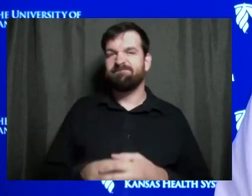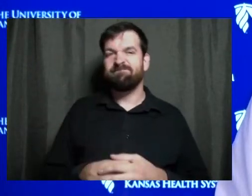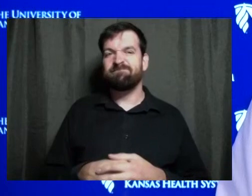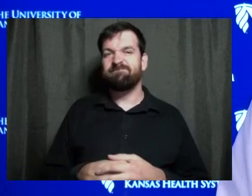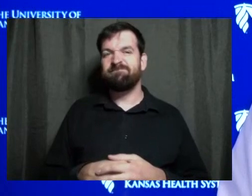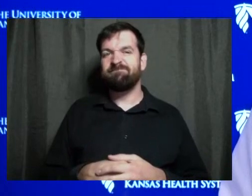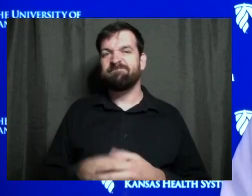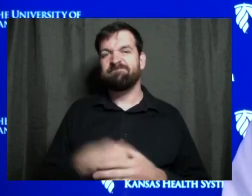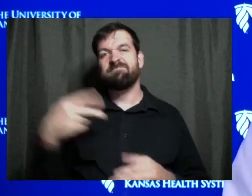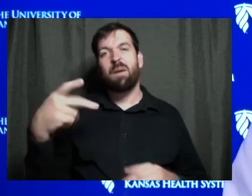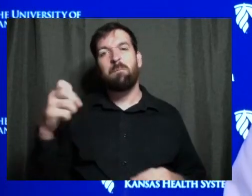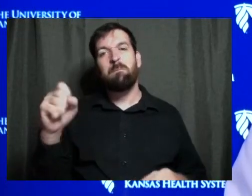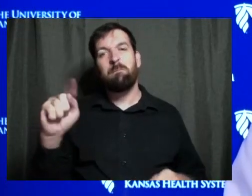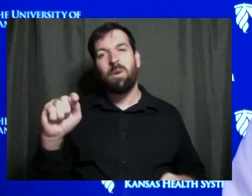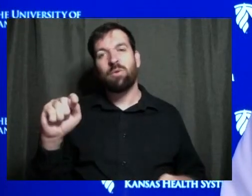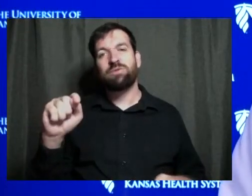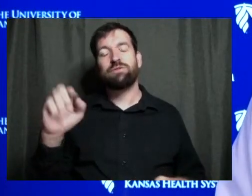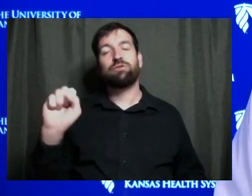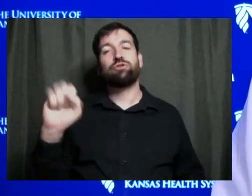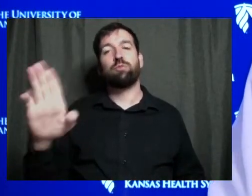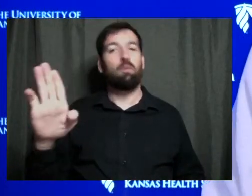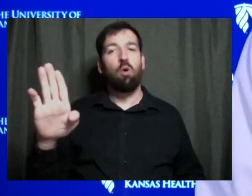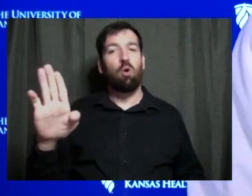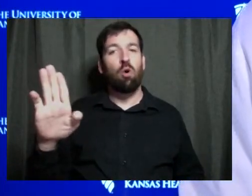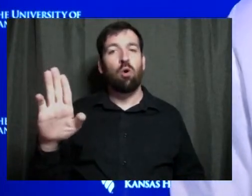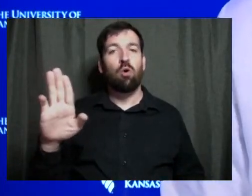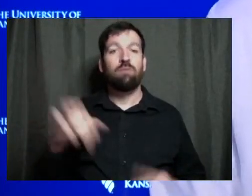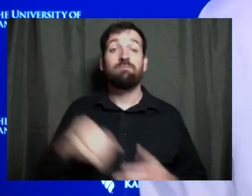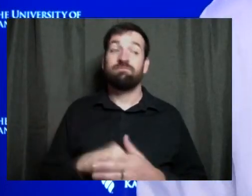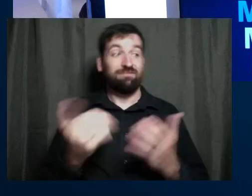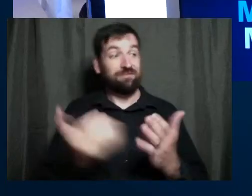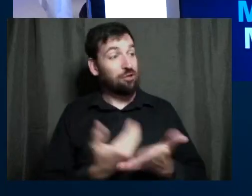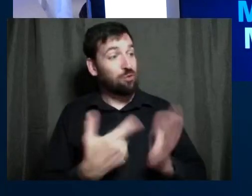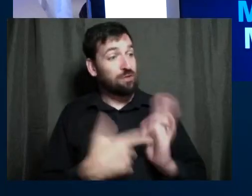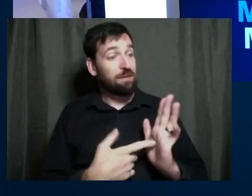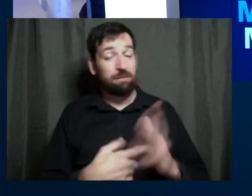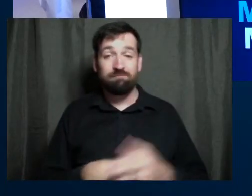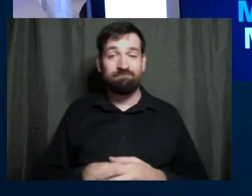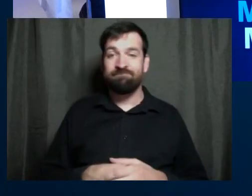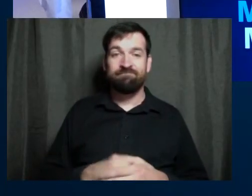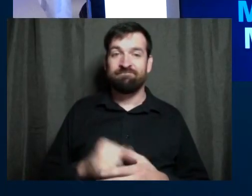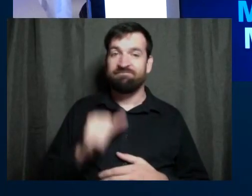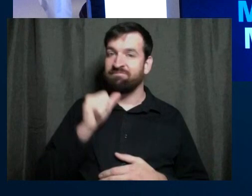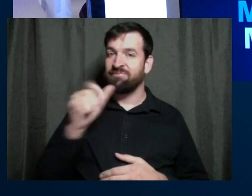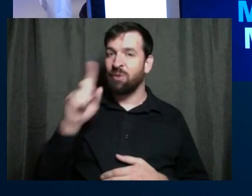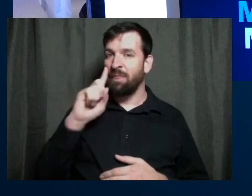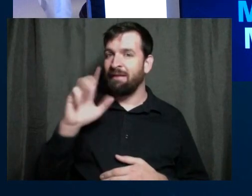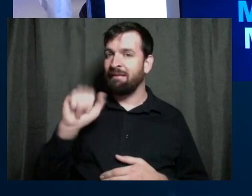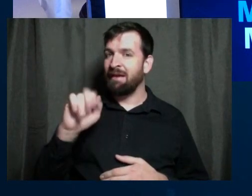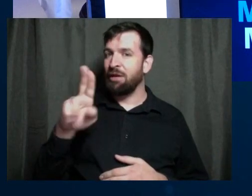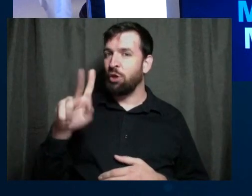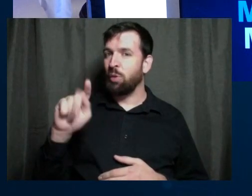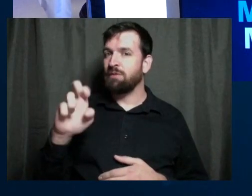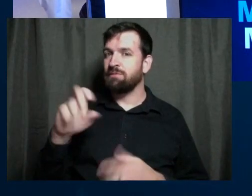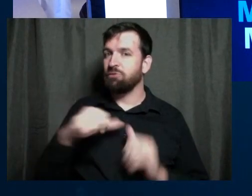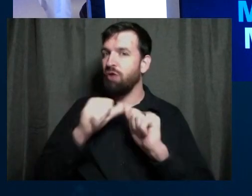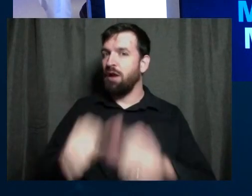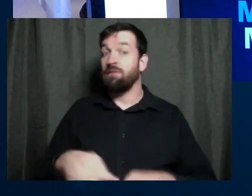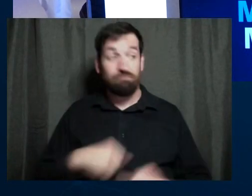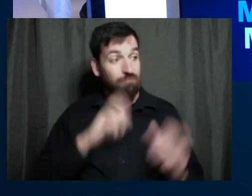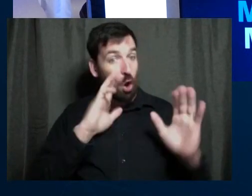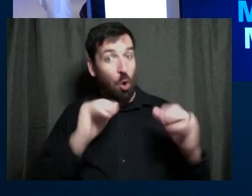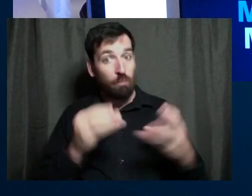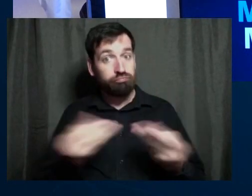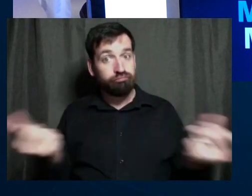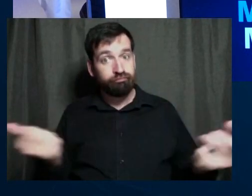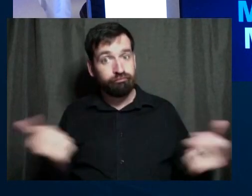Super Bowl long haul syndrome. Yeah, sure. I think it is. New symptom. Yeah, Well, I don't think they're they'll acute. get over I think it. it's chronic. It just takes some time. I Yeah. hope they get over it. Yeah.